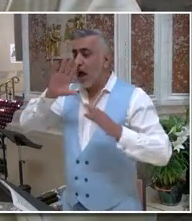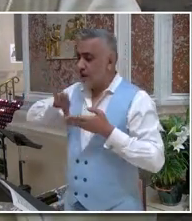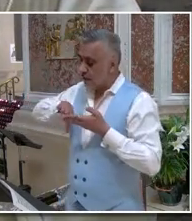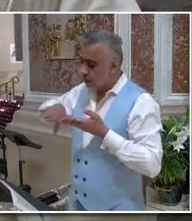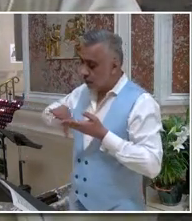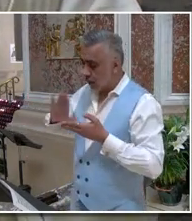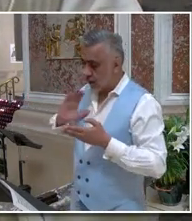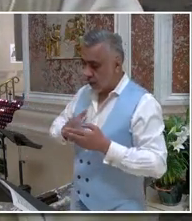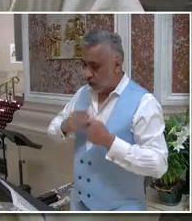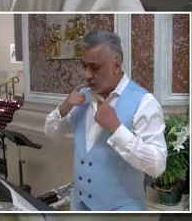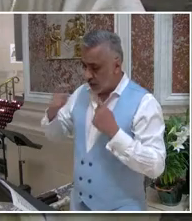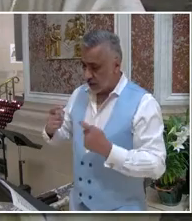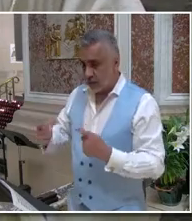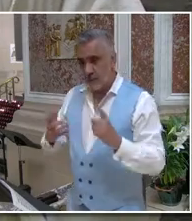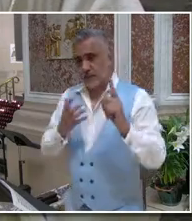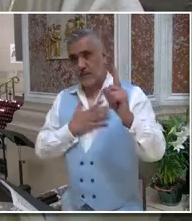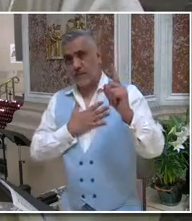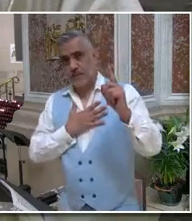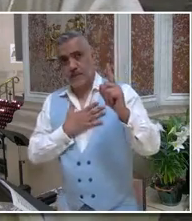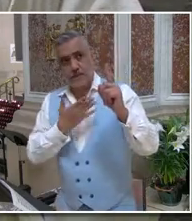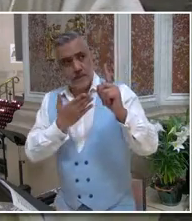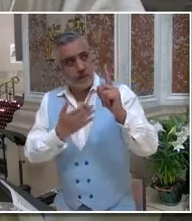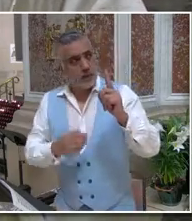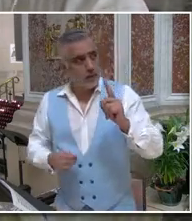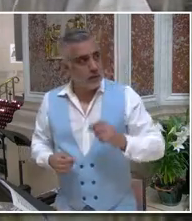our sins.